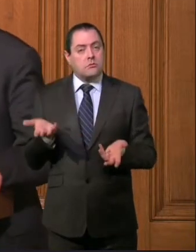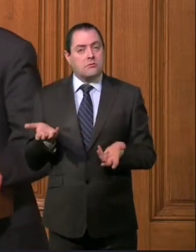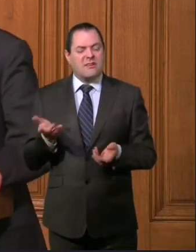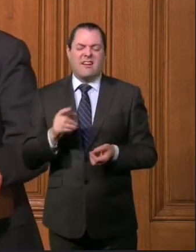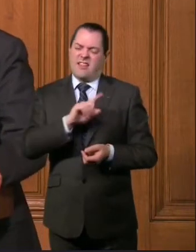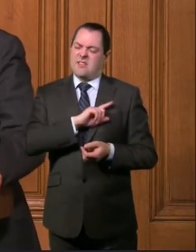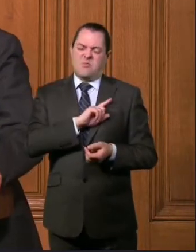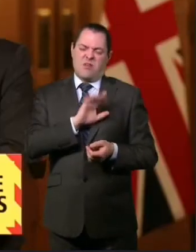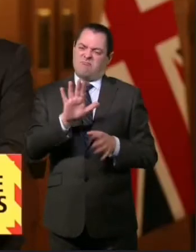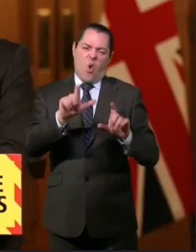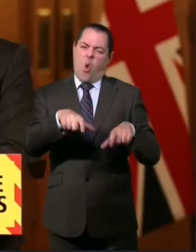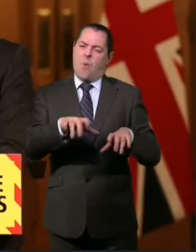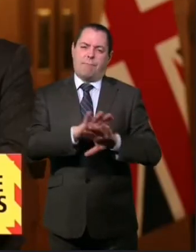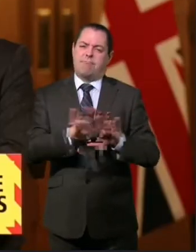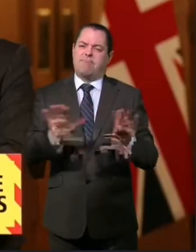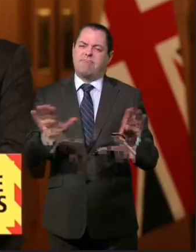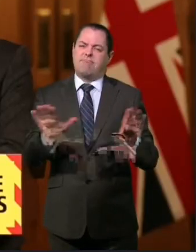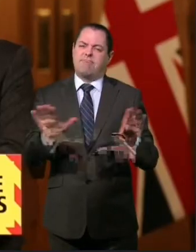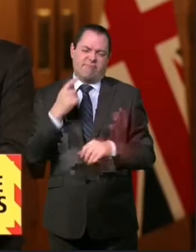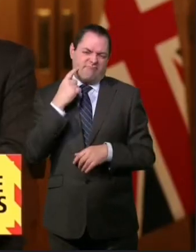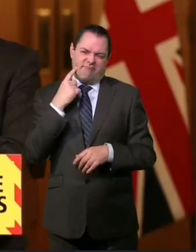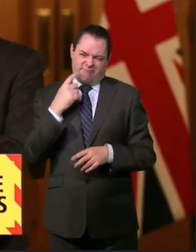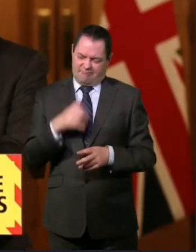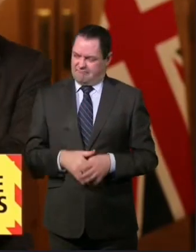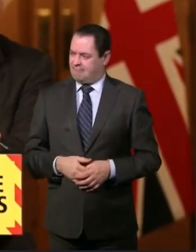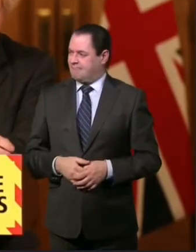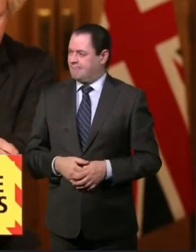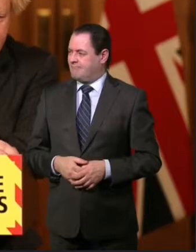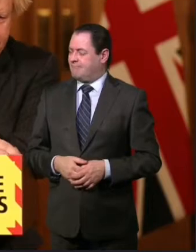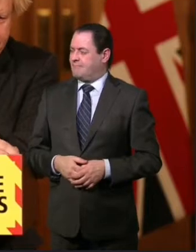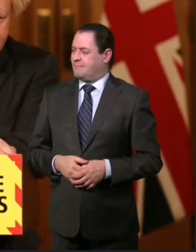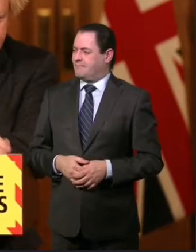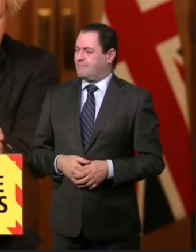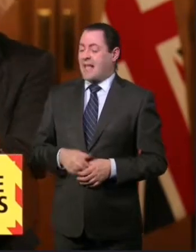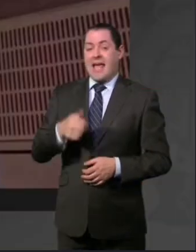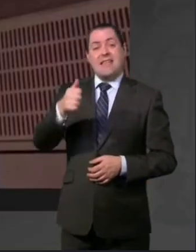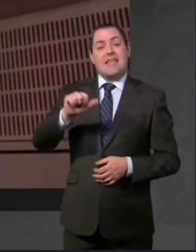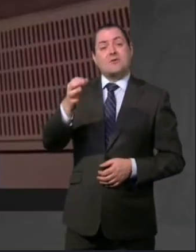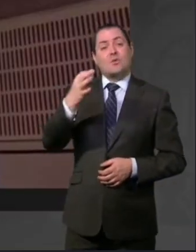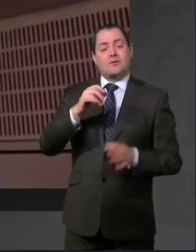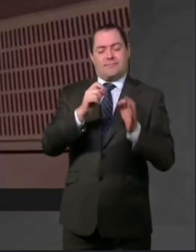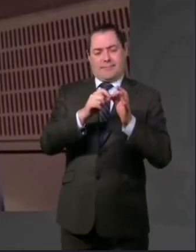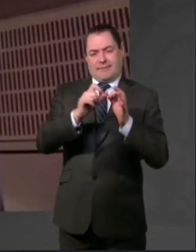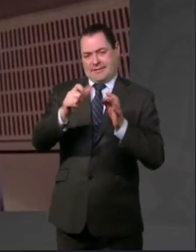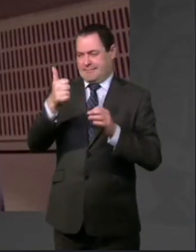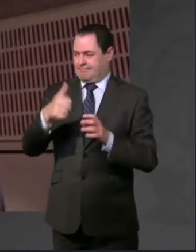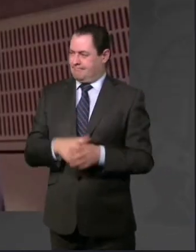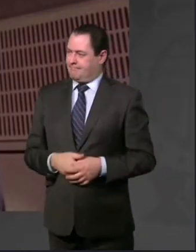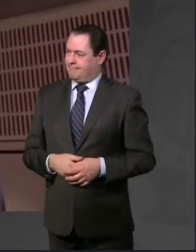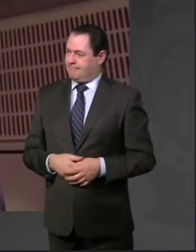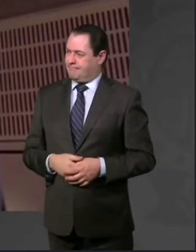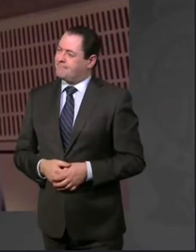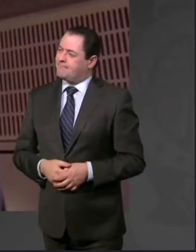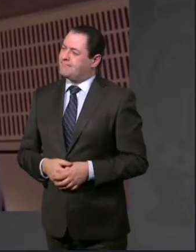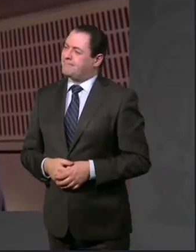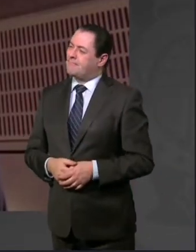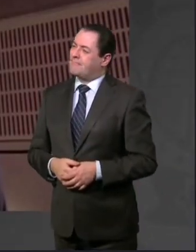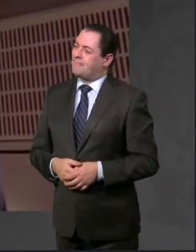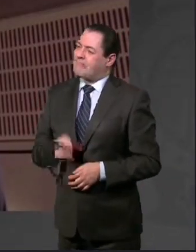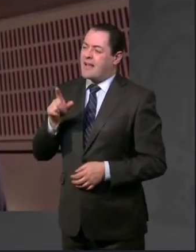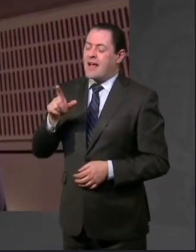the measures. Thanks very much, Sally. Let's go to Hugh Pym from the BBC. Thank you, Prime Minister. In the light of the